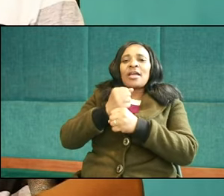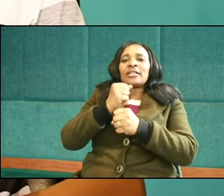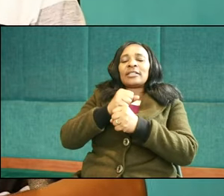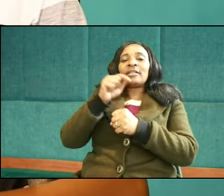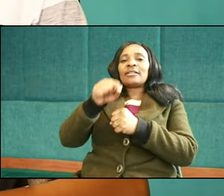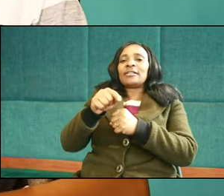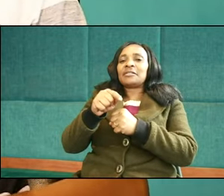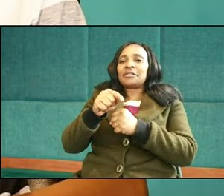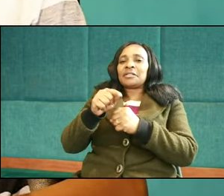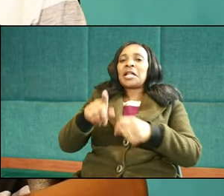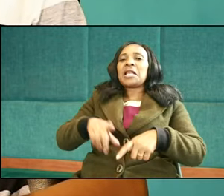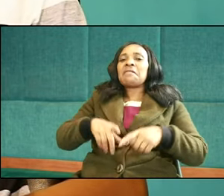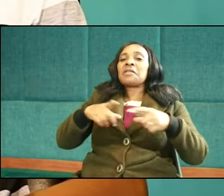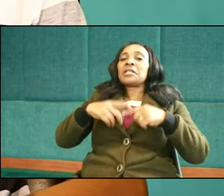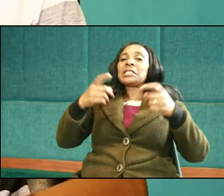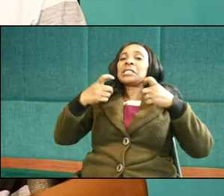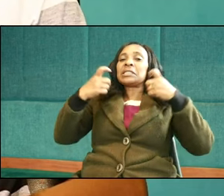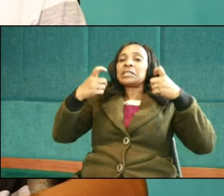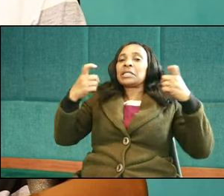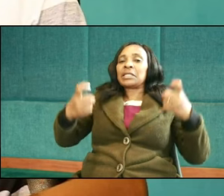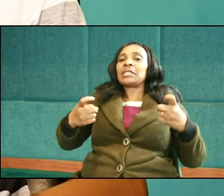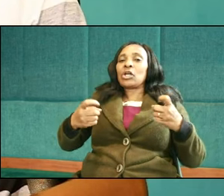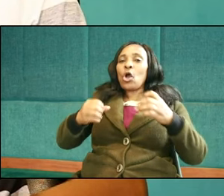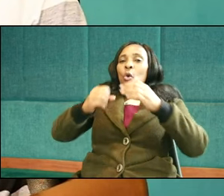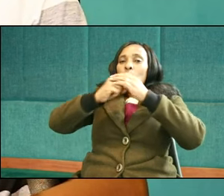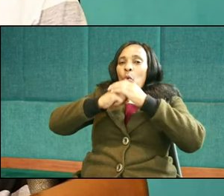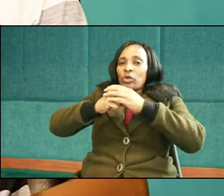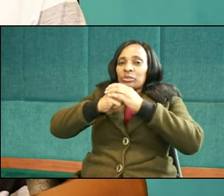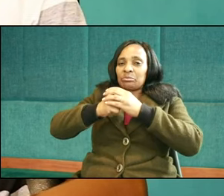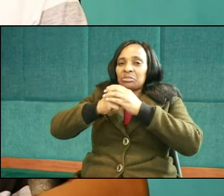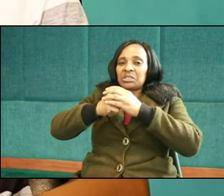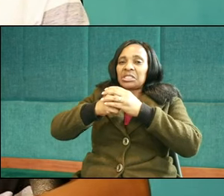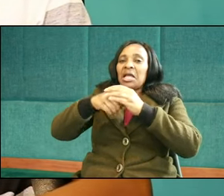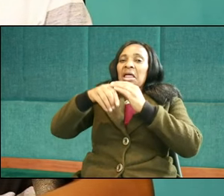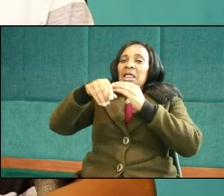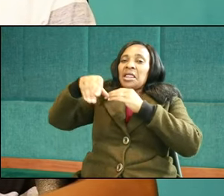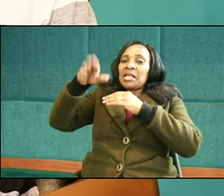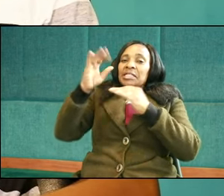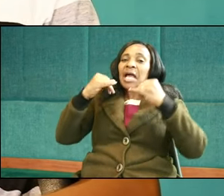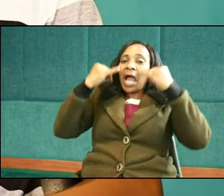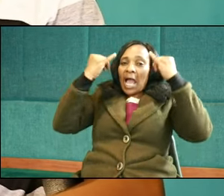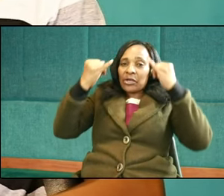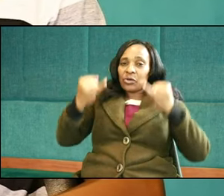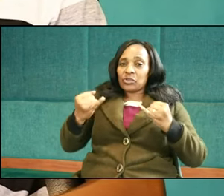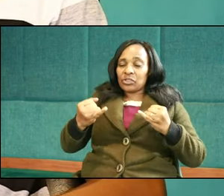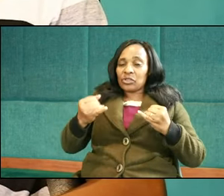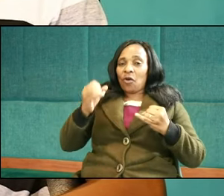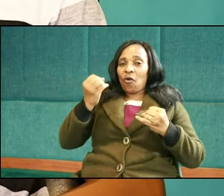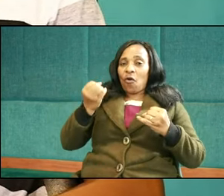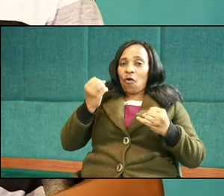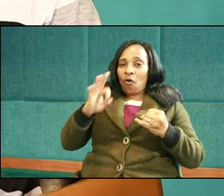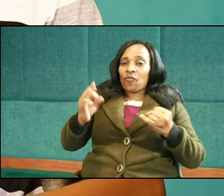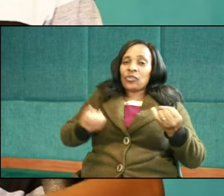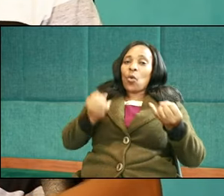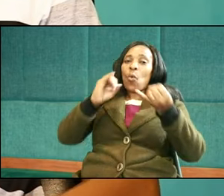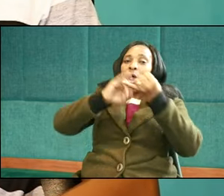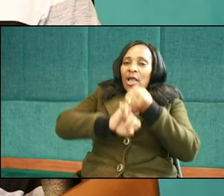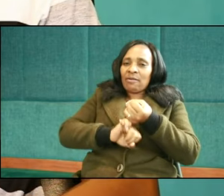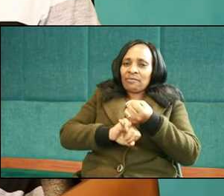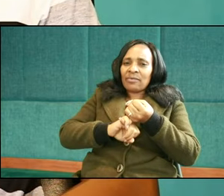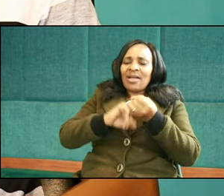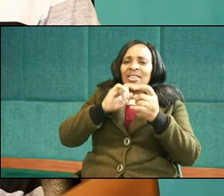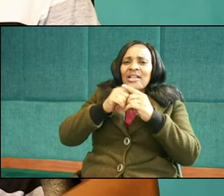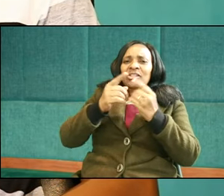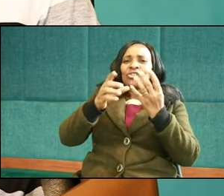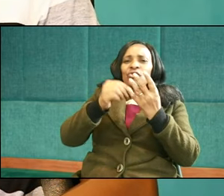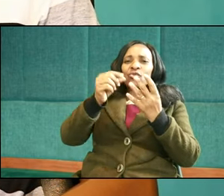decades living in sin, worshipping the gods of his wives, I think it shows that God